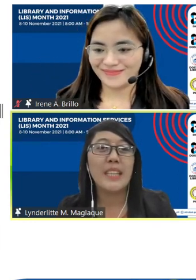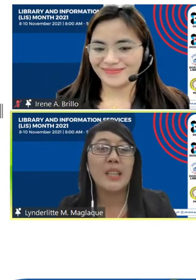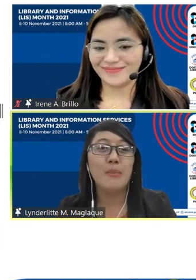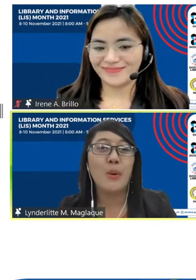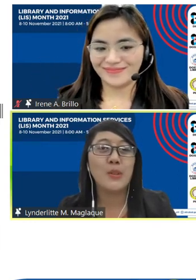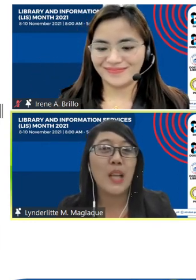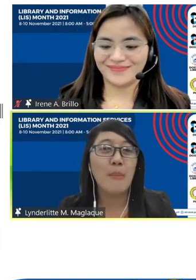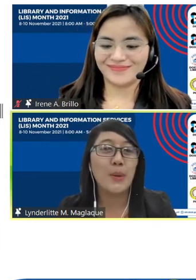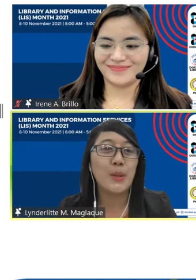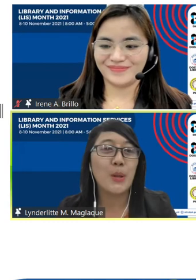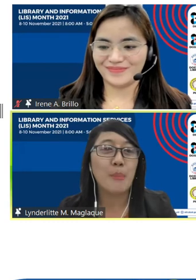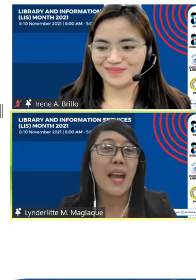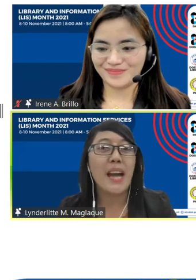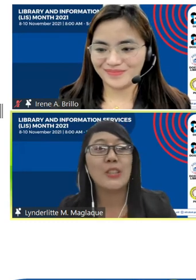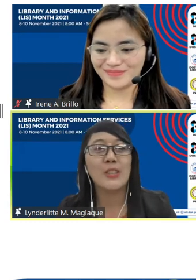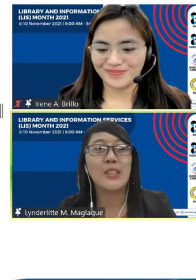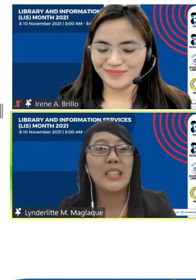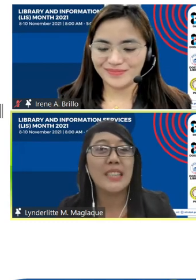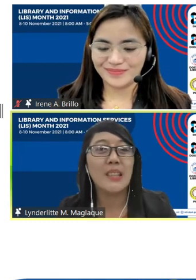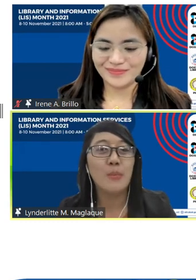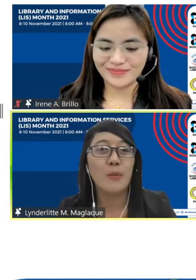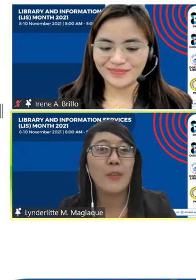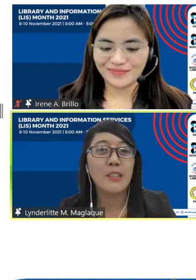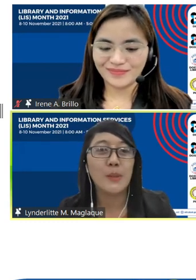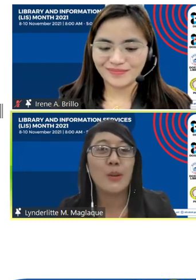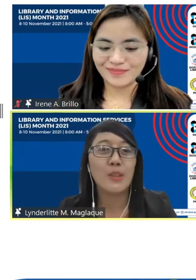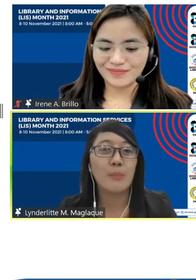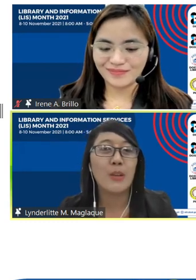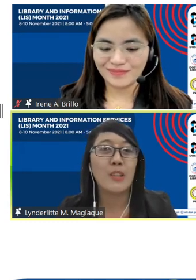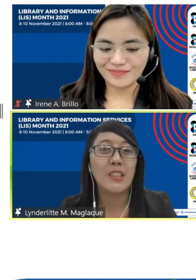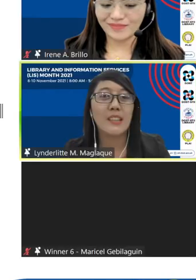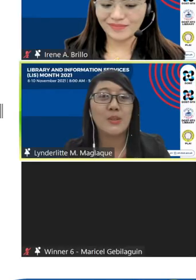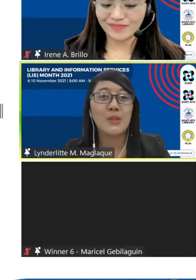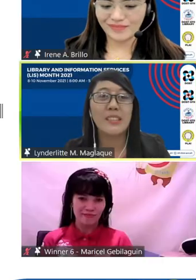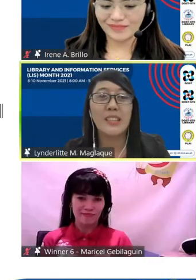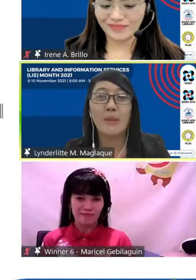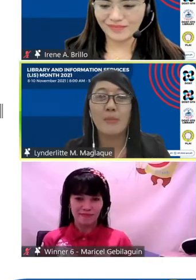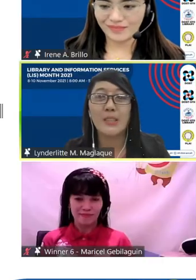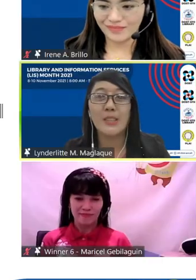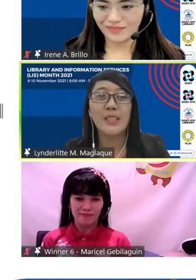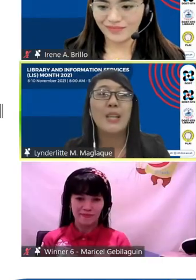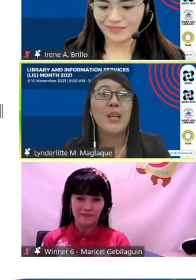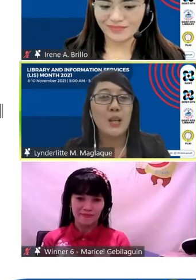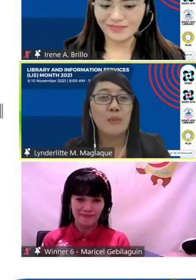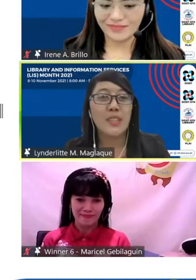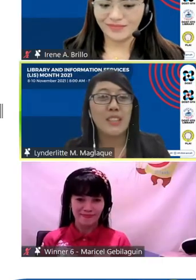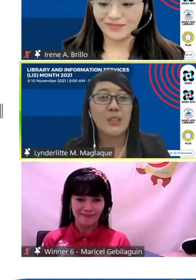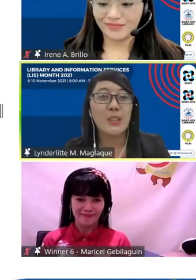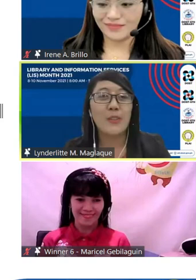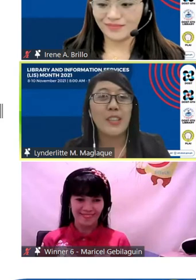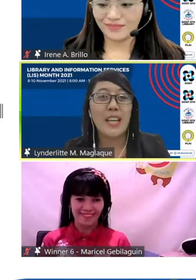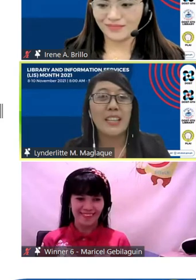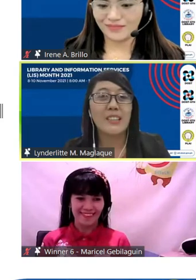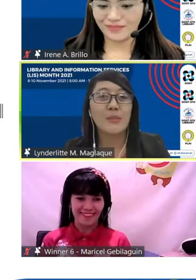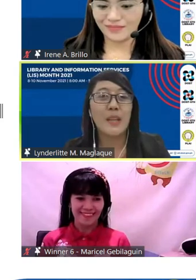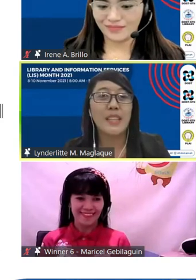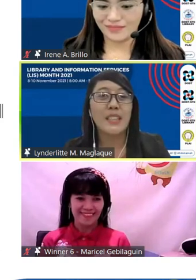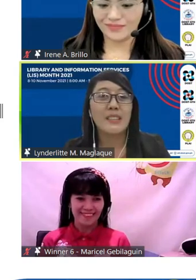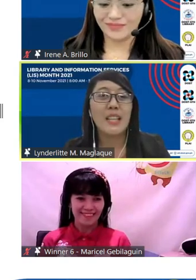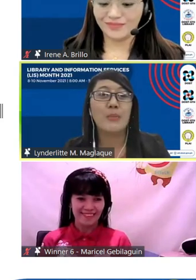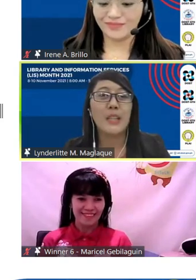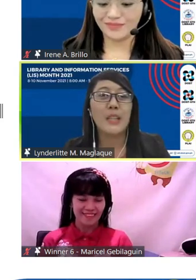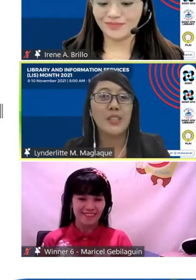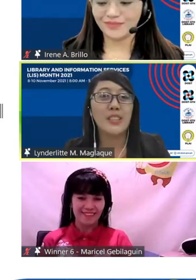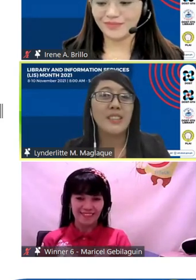for winning the most number of reaction in the book face photography contest during the celebration of the 31st LIS